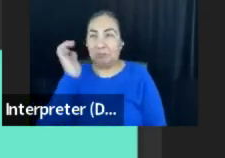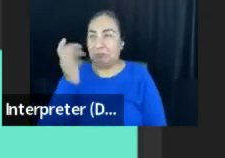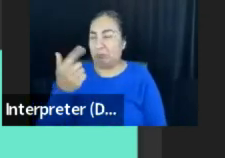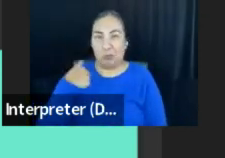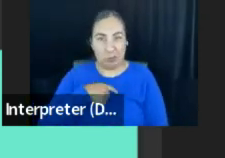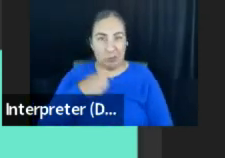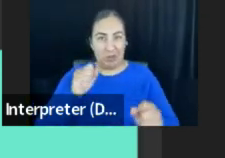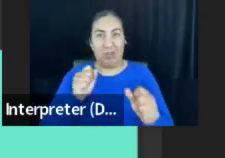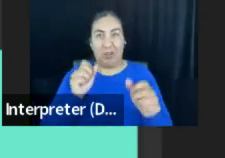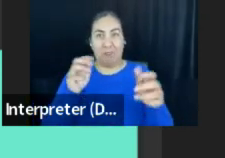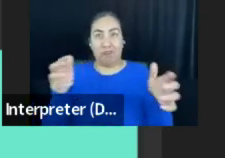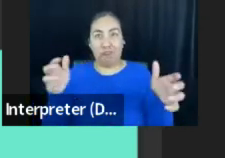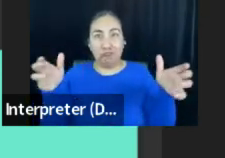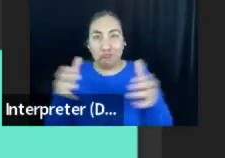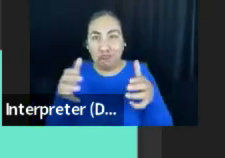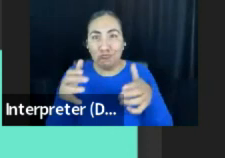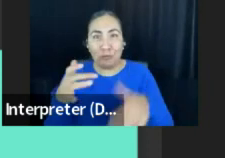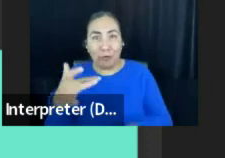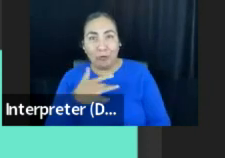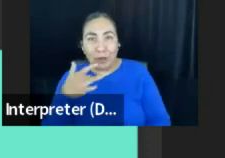about